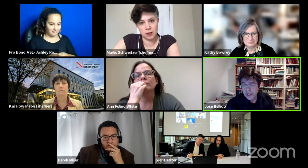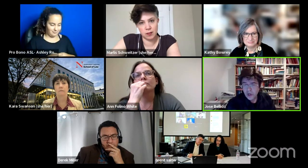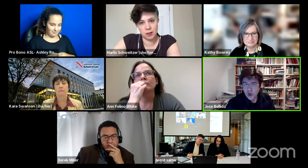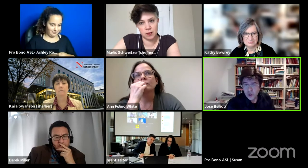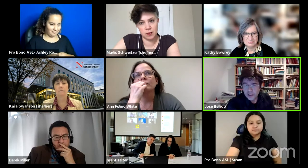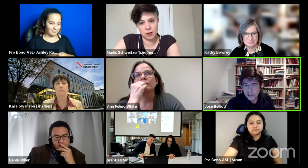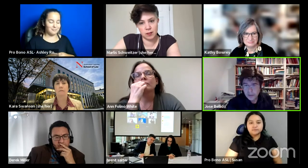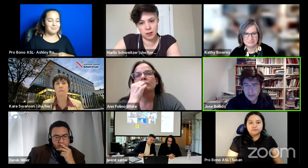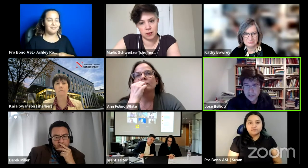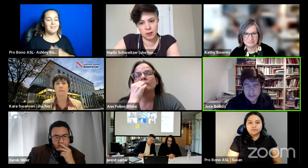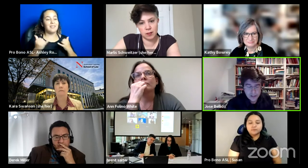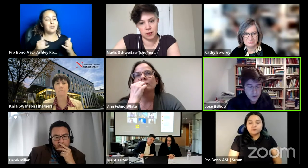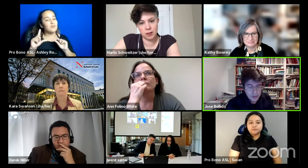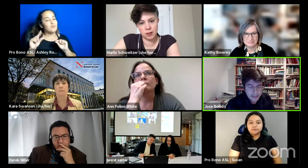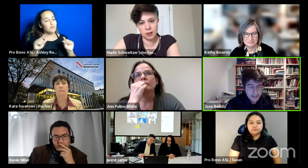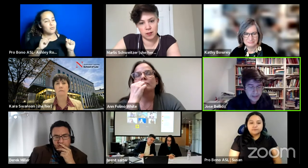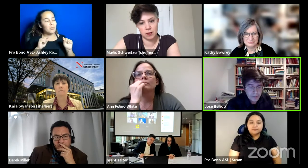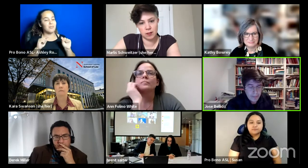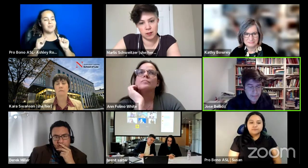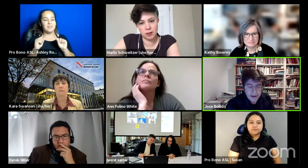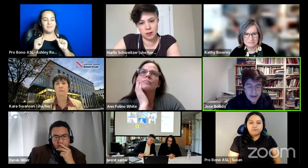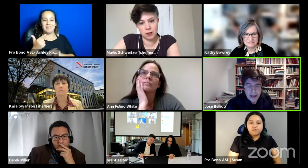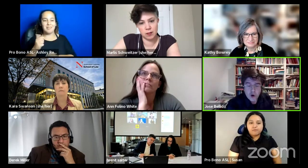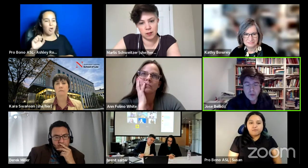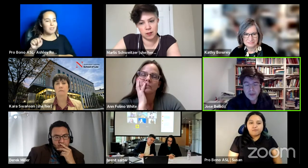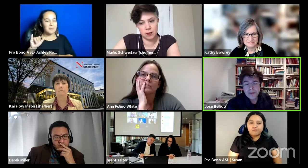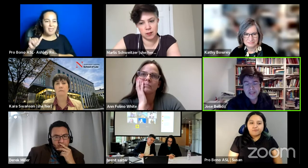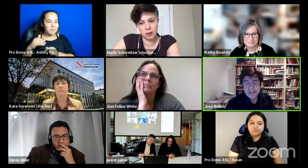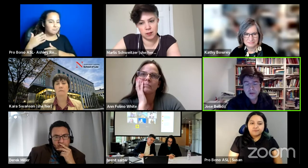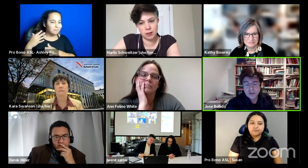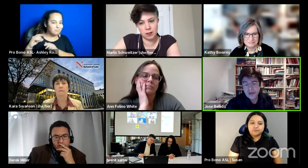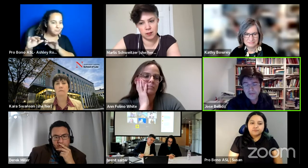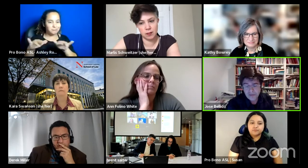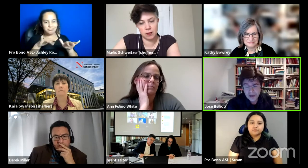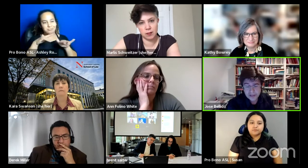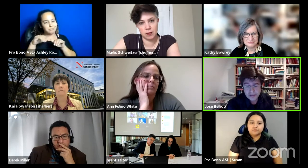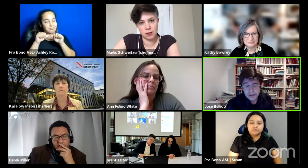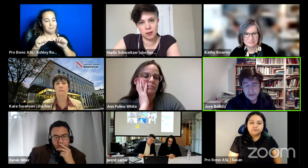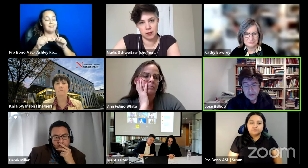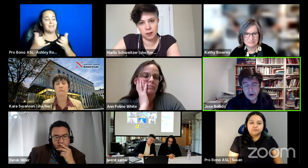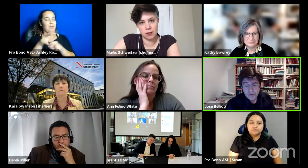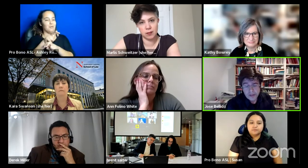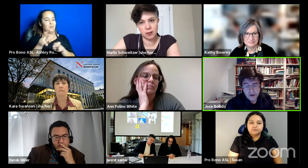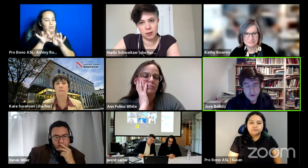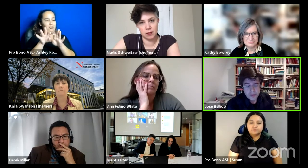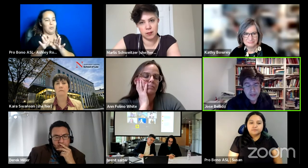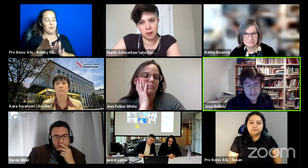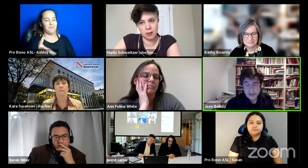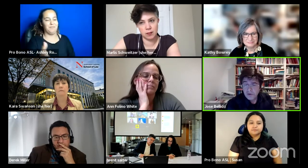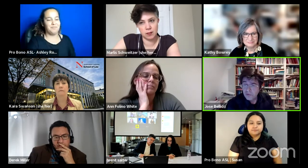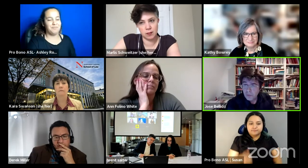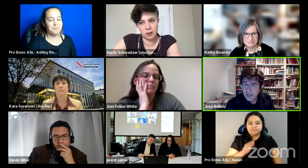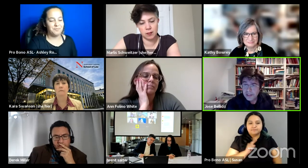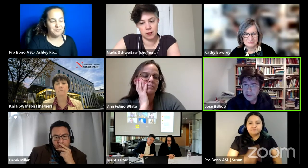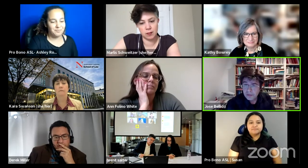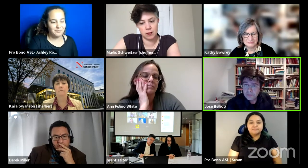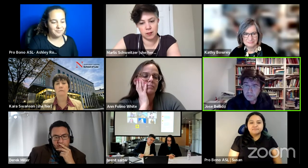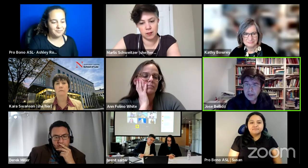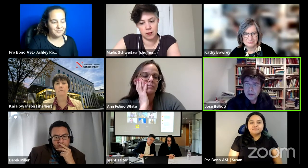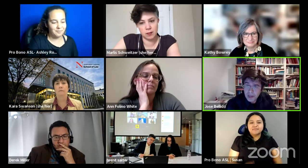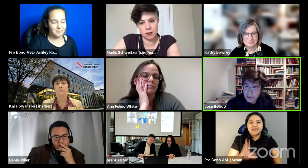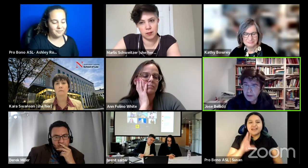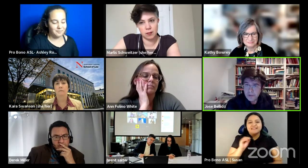rumors and gossip circulated, and how commitment is also an effect of the coordination of